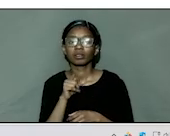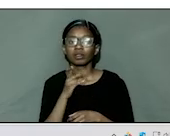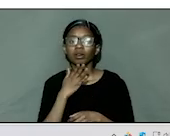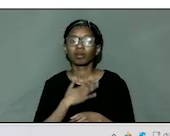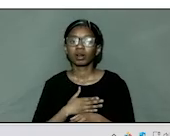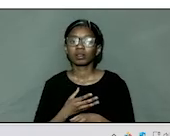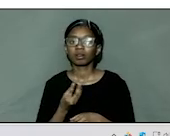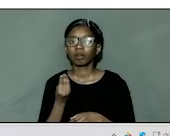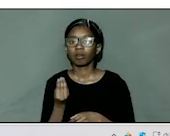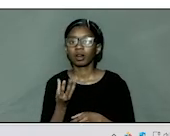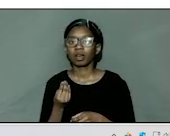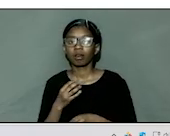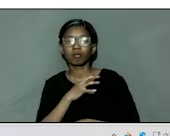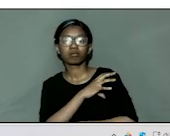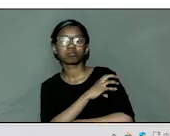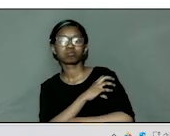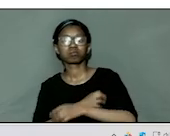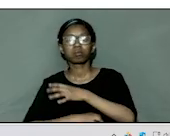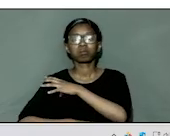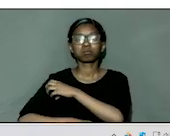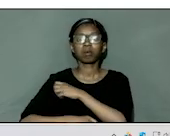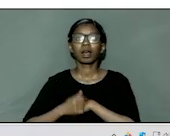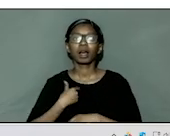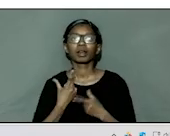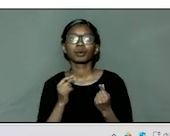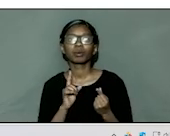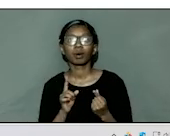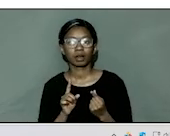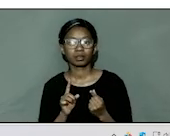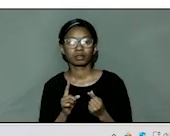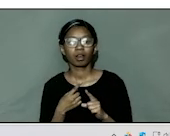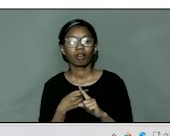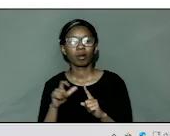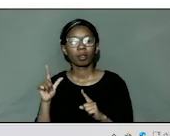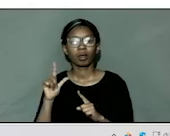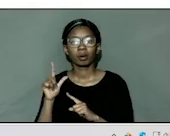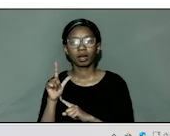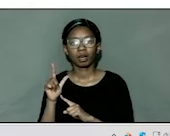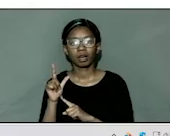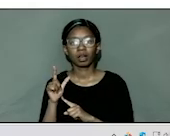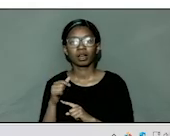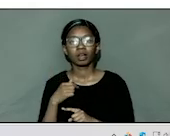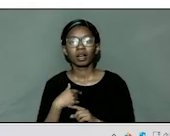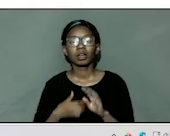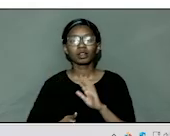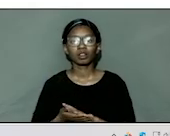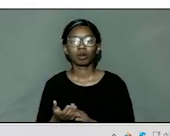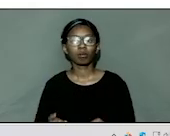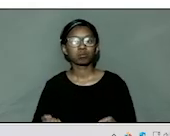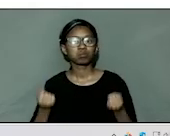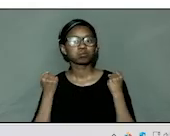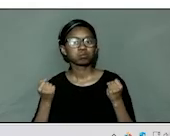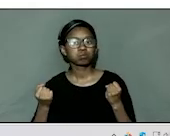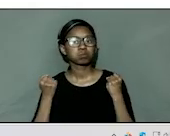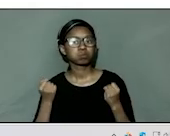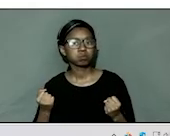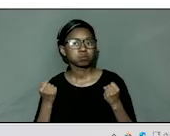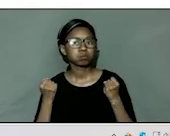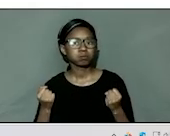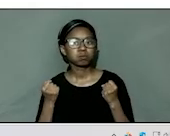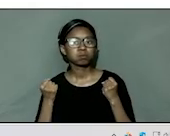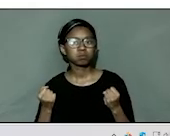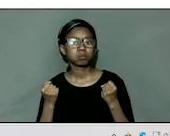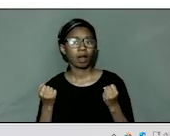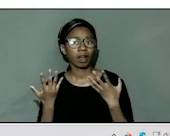what? What is it that I'm going to do? According to Lamarck, I would go to the gym again. And then after that, I